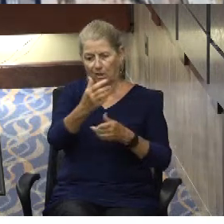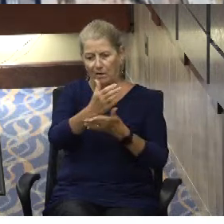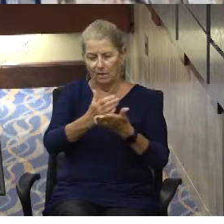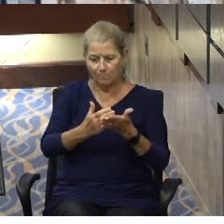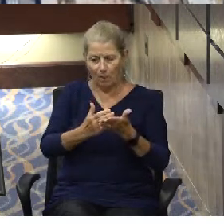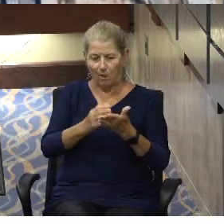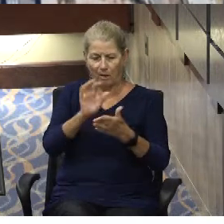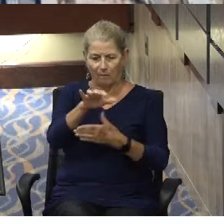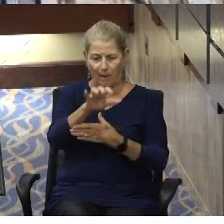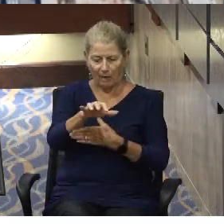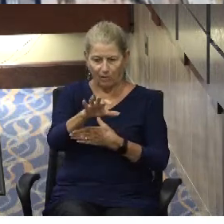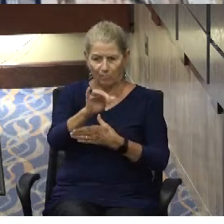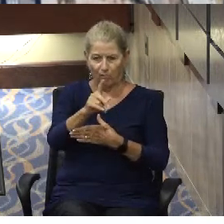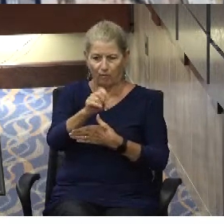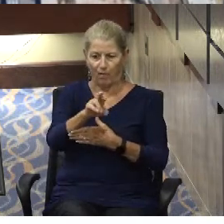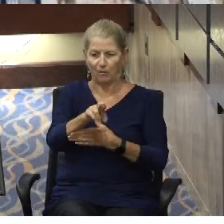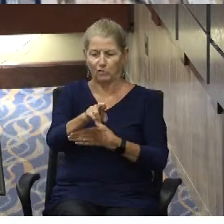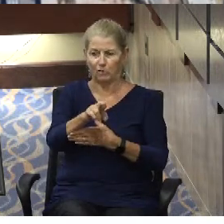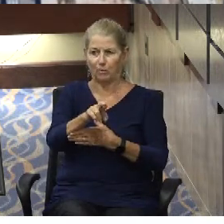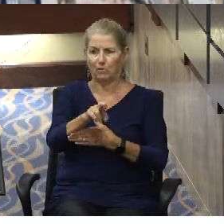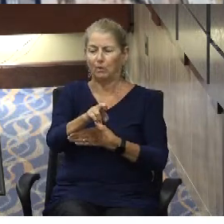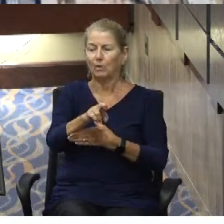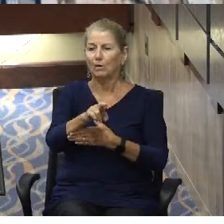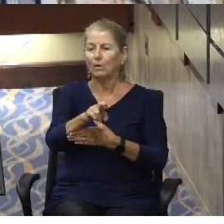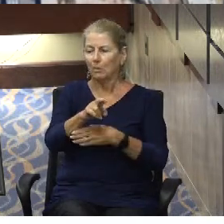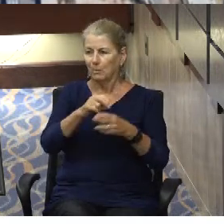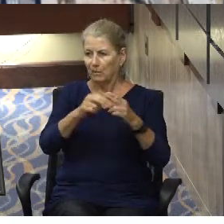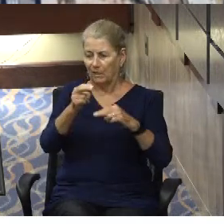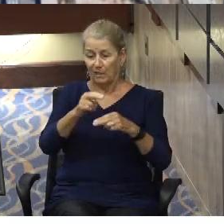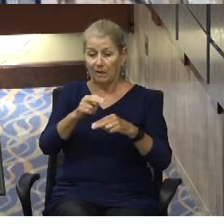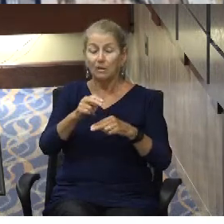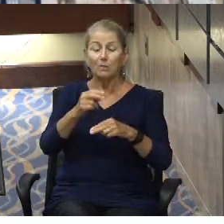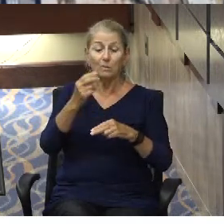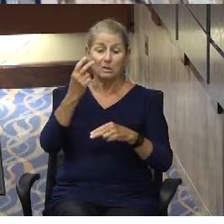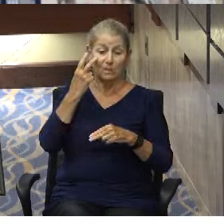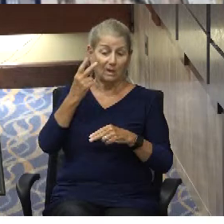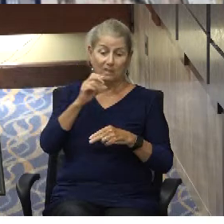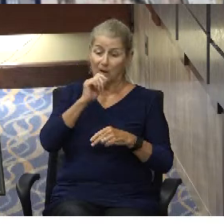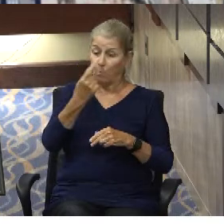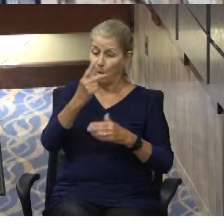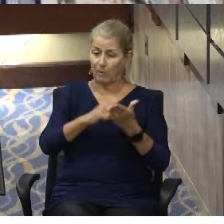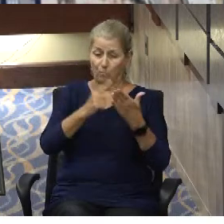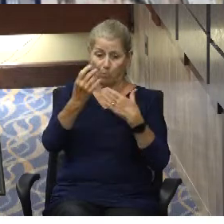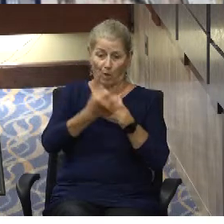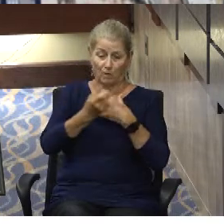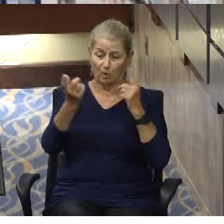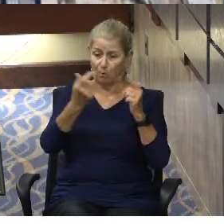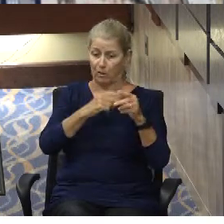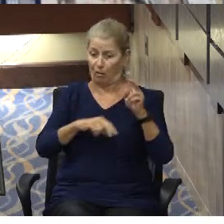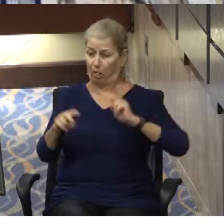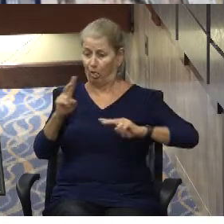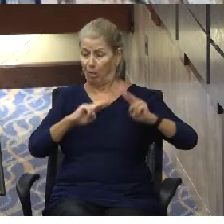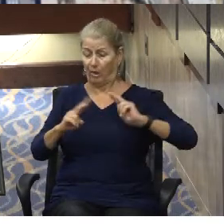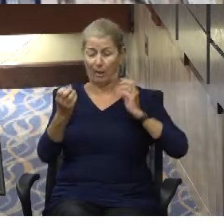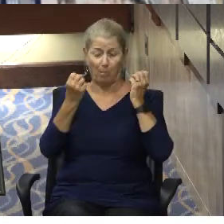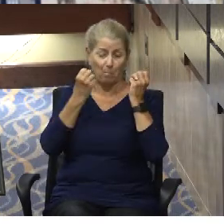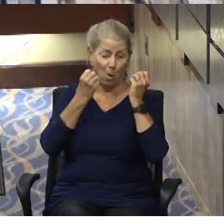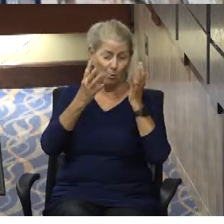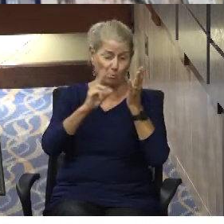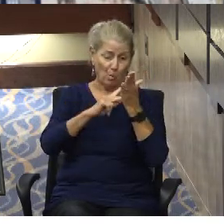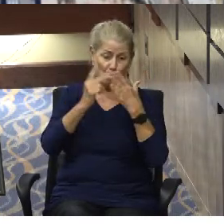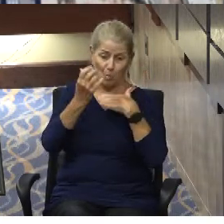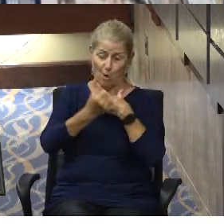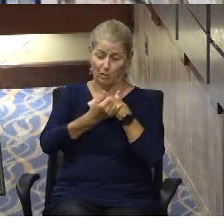Foster Pavilion. So as you can see, it's not one project. When you come over here, it is multiple